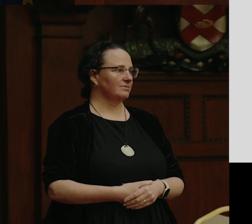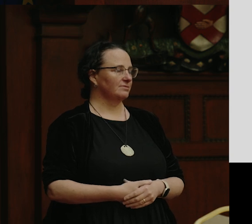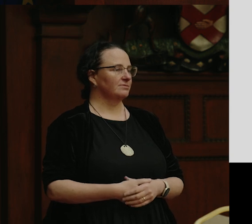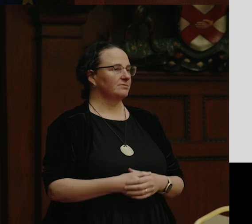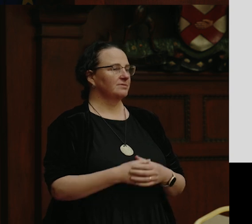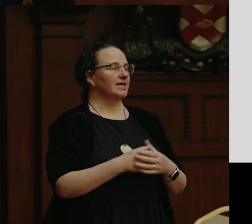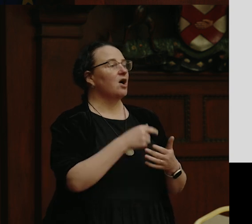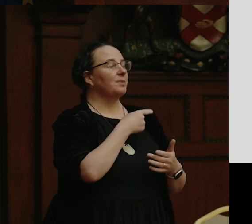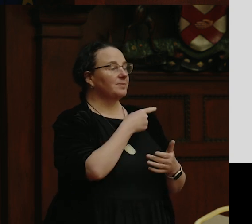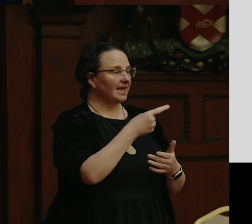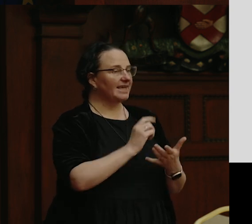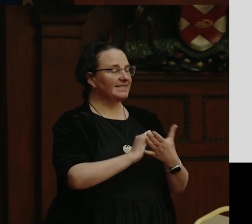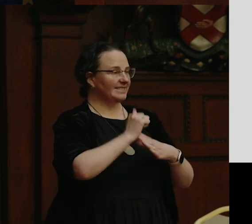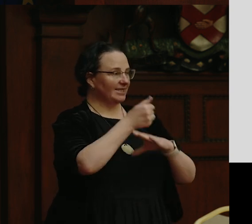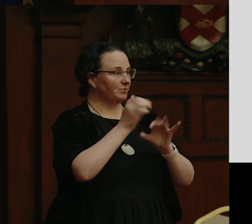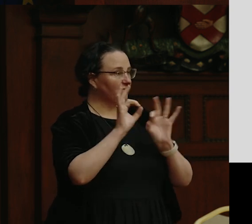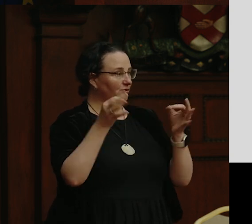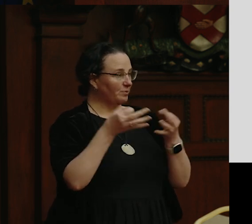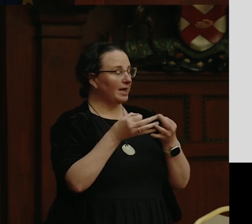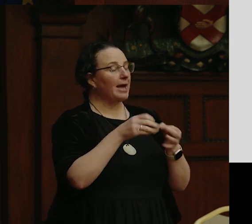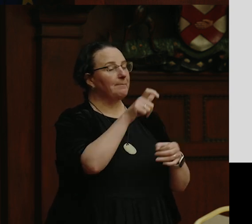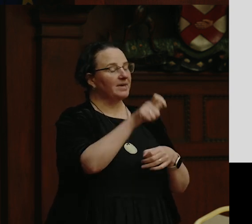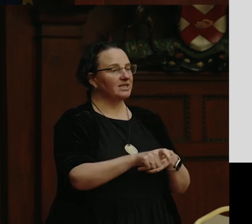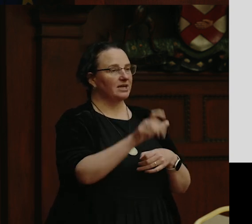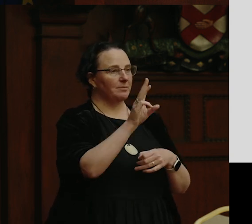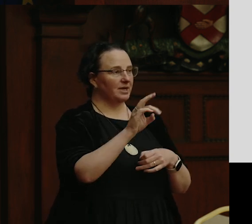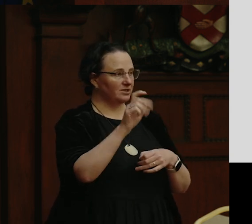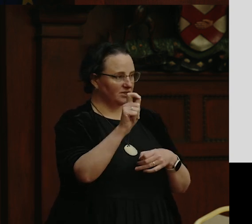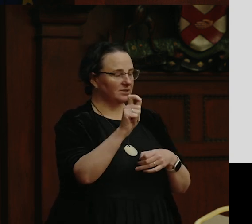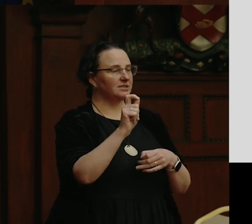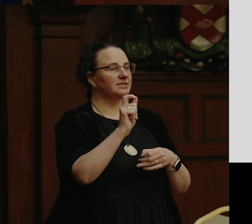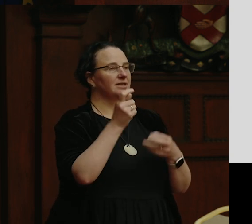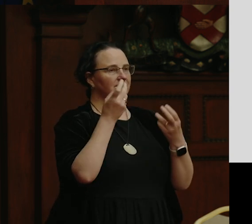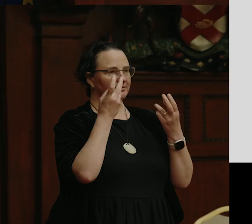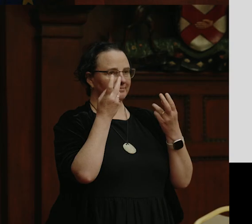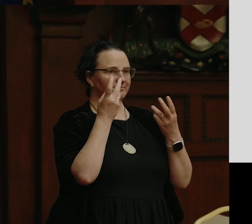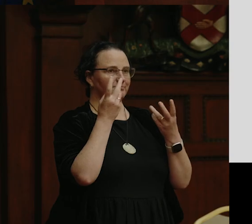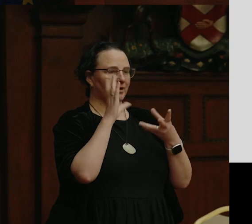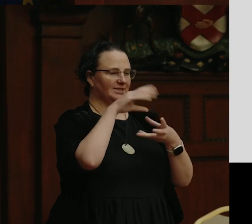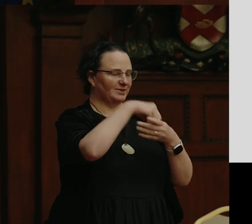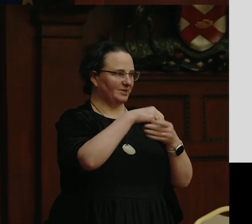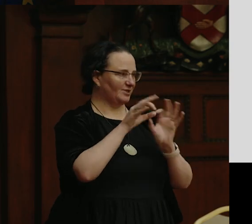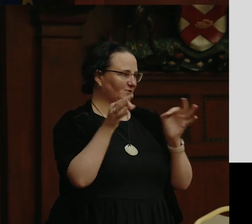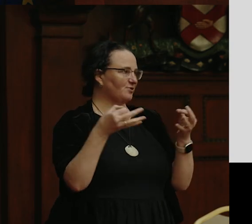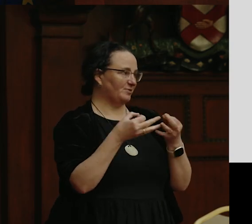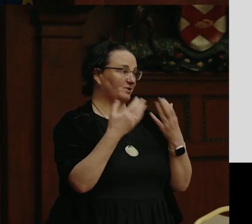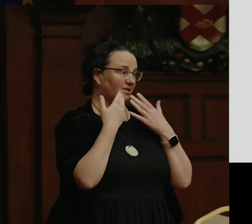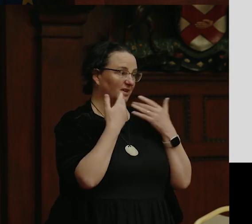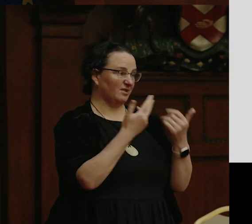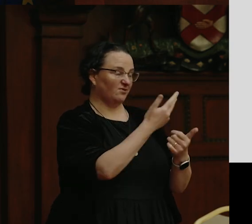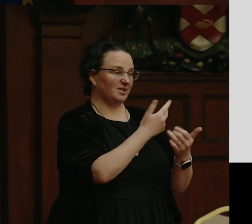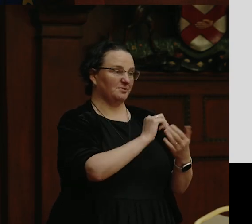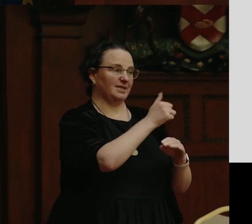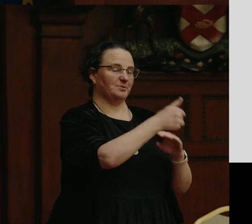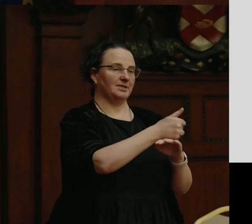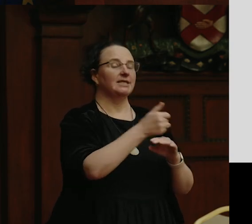for the people who started the patient participation part of what we're here today for. So thank you all for that. The